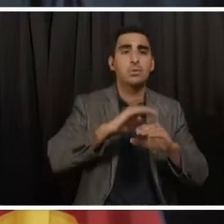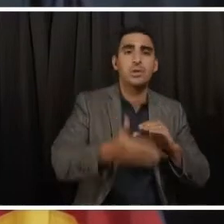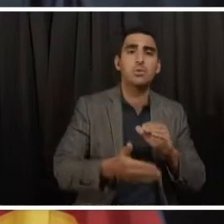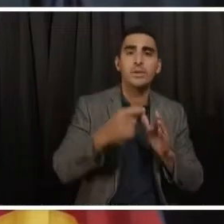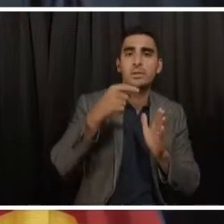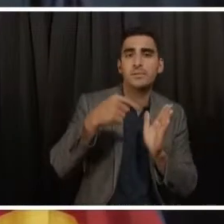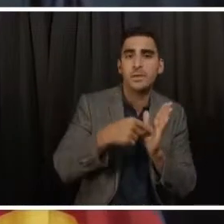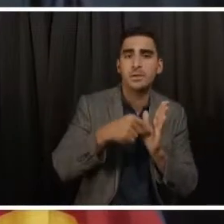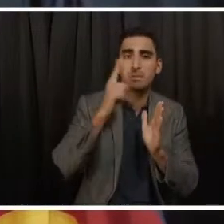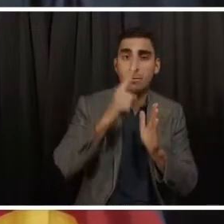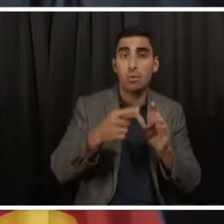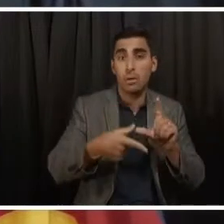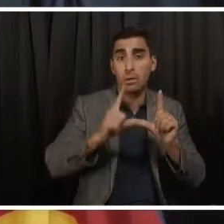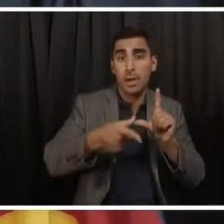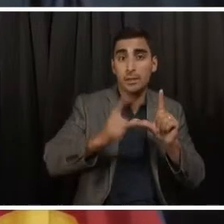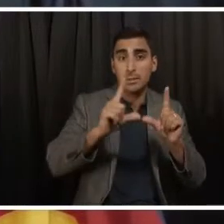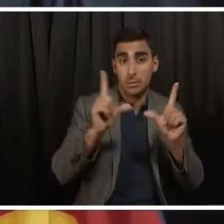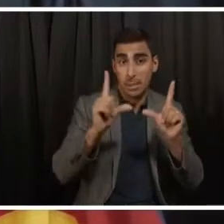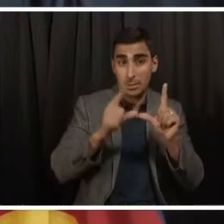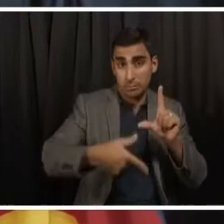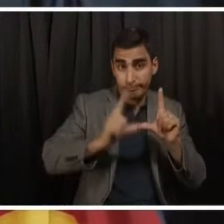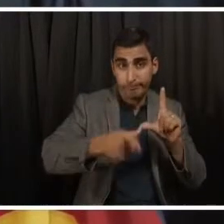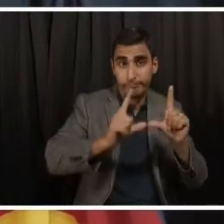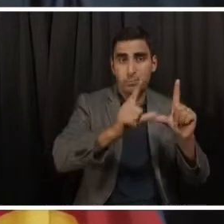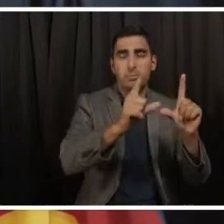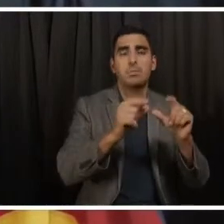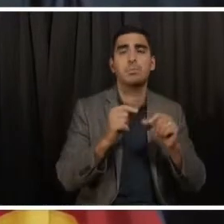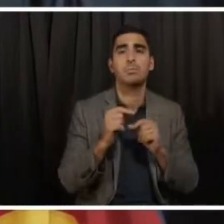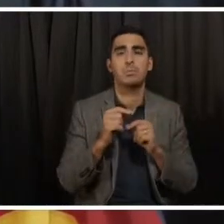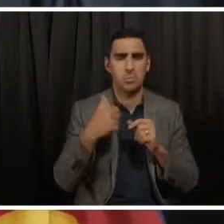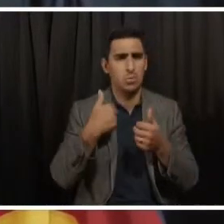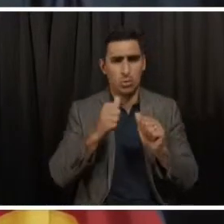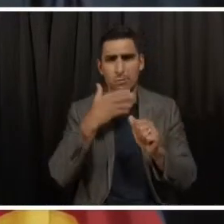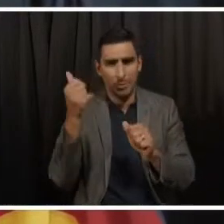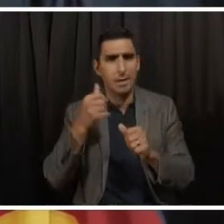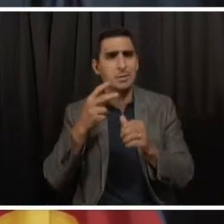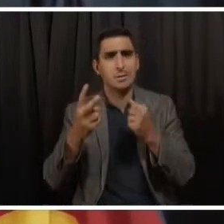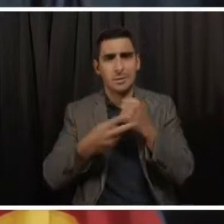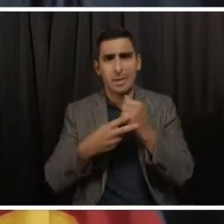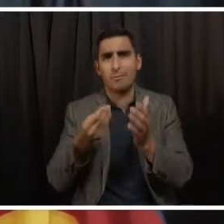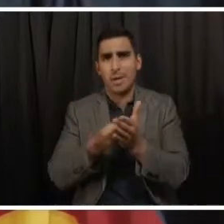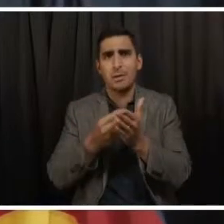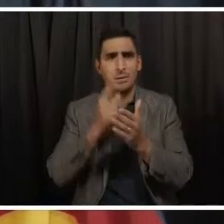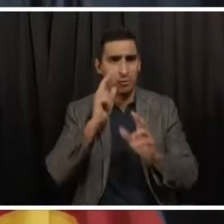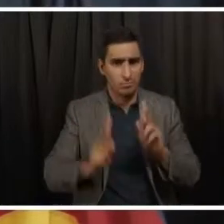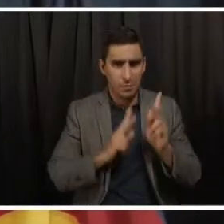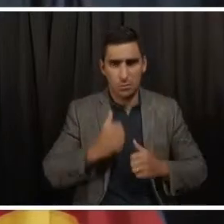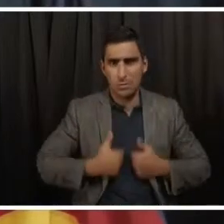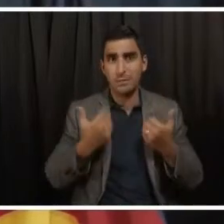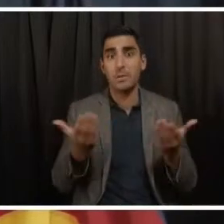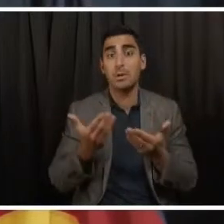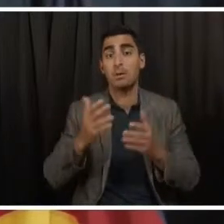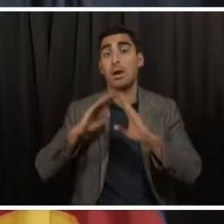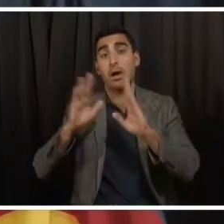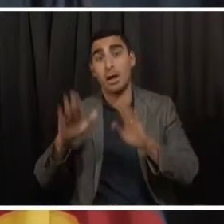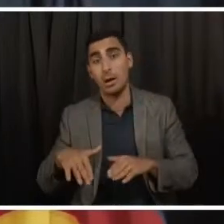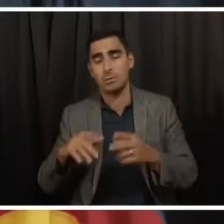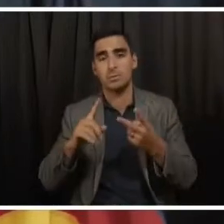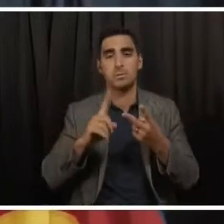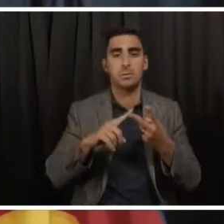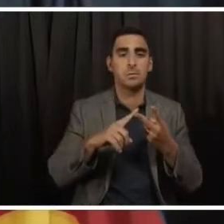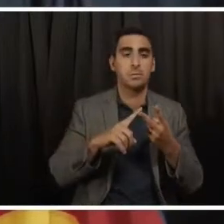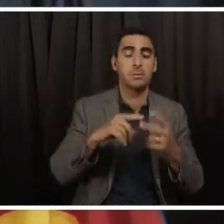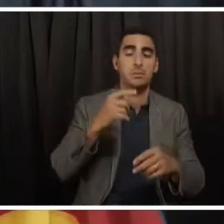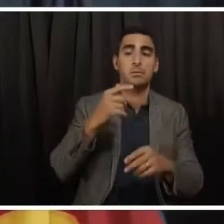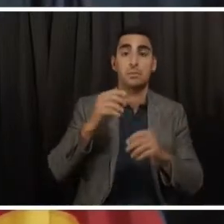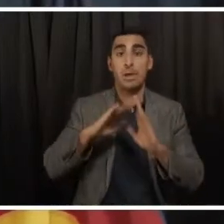licenses, doing everything we can to save Coloradans money on housing, on health care, on different state fees.